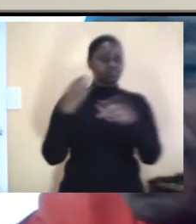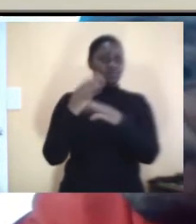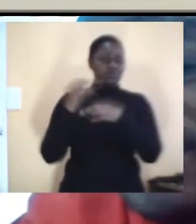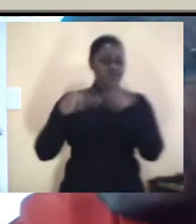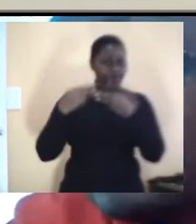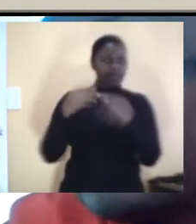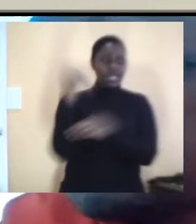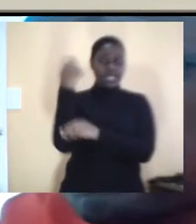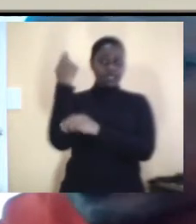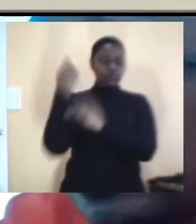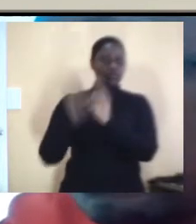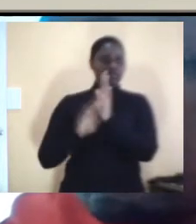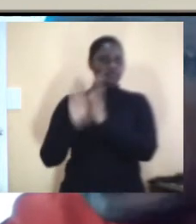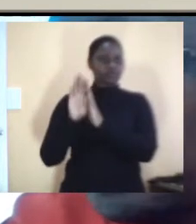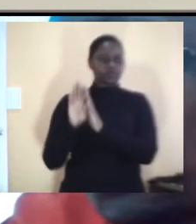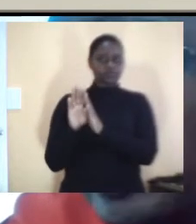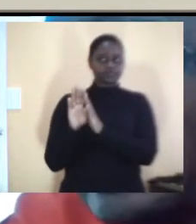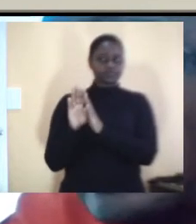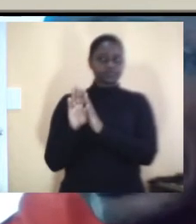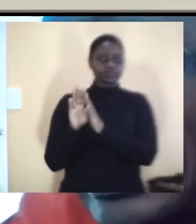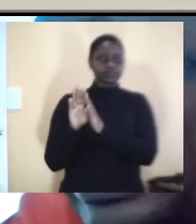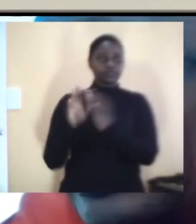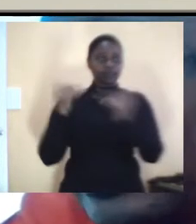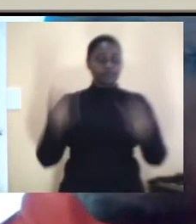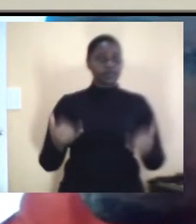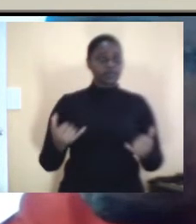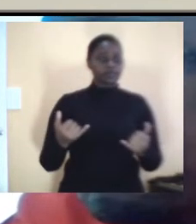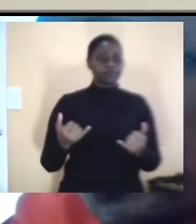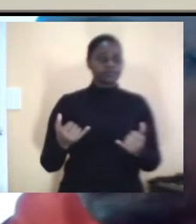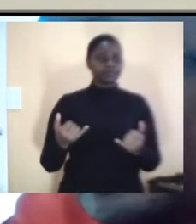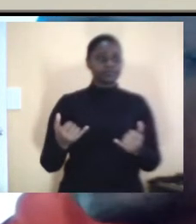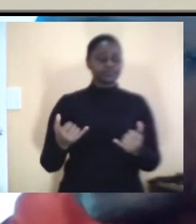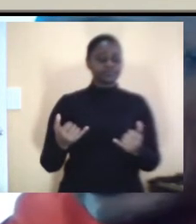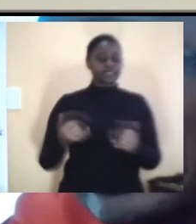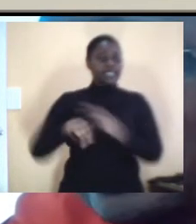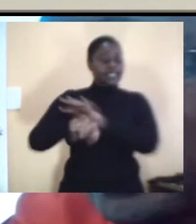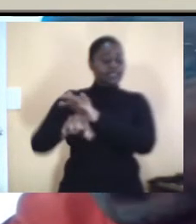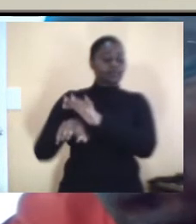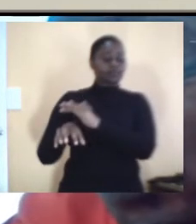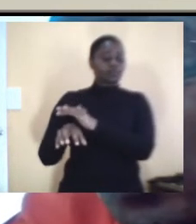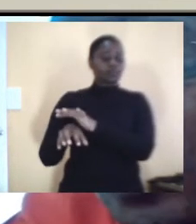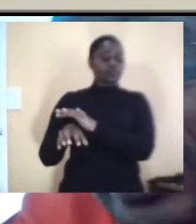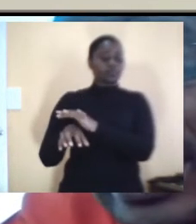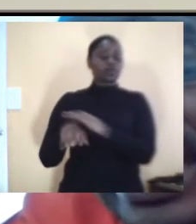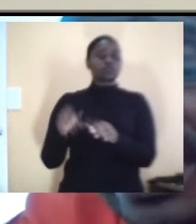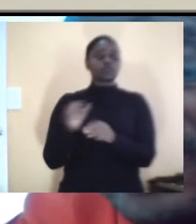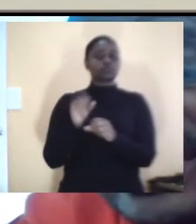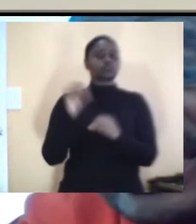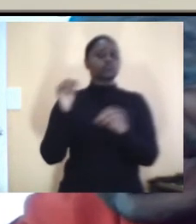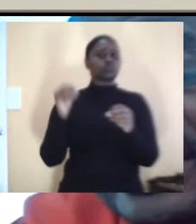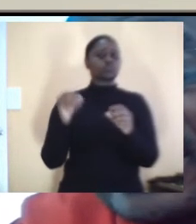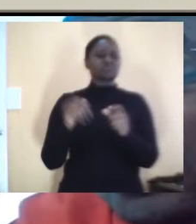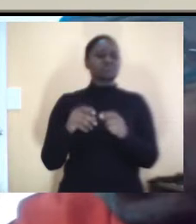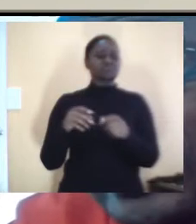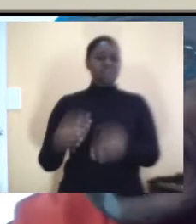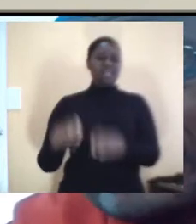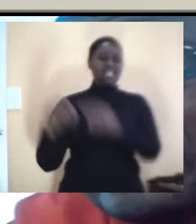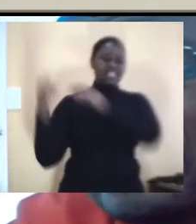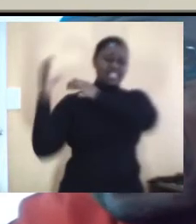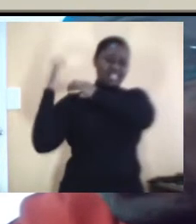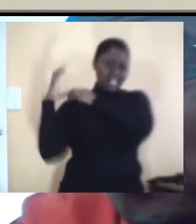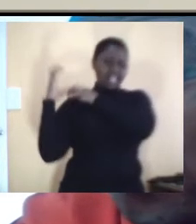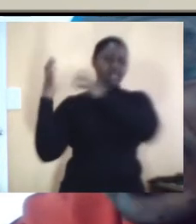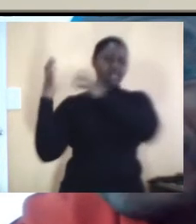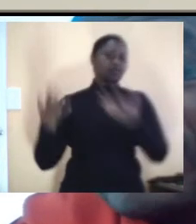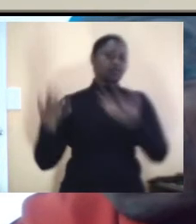rural development, particularly in a province that is so heavily